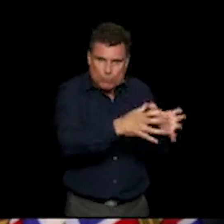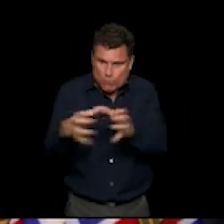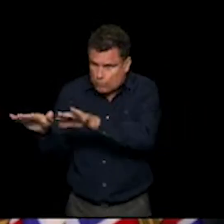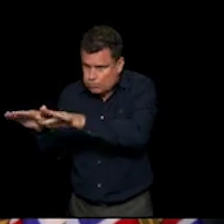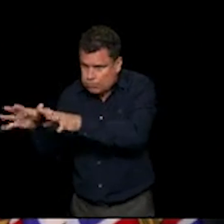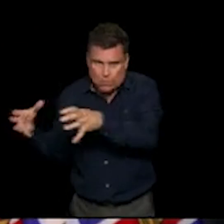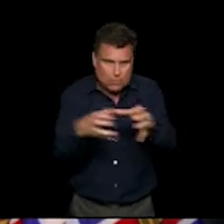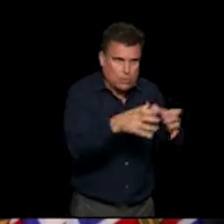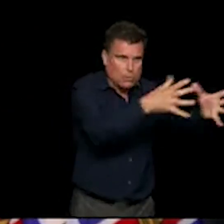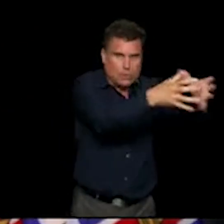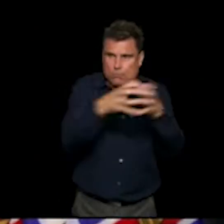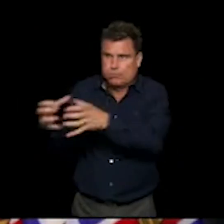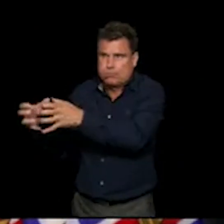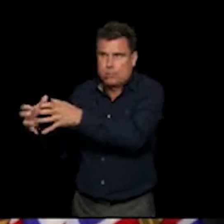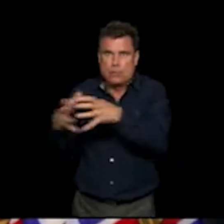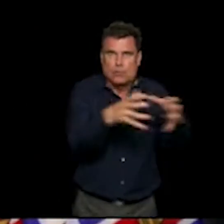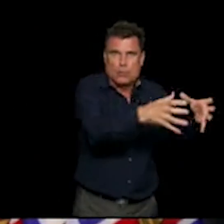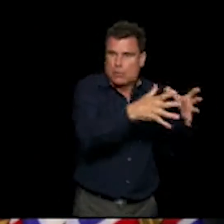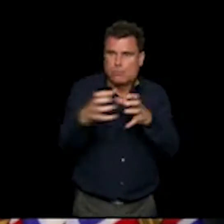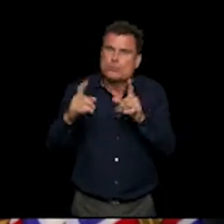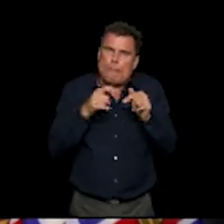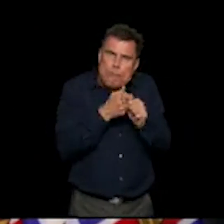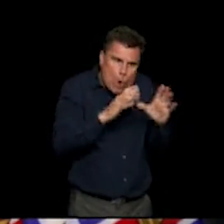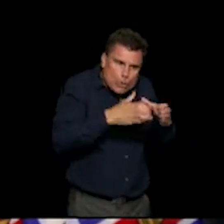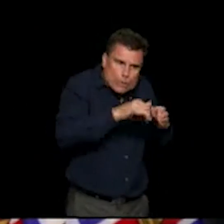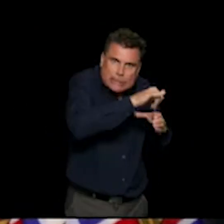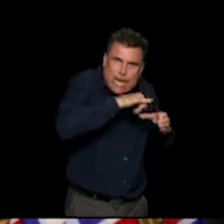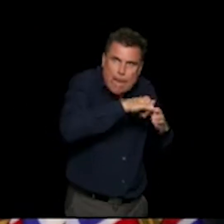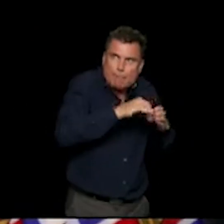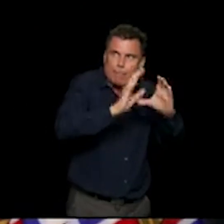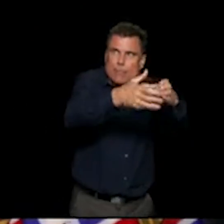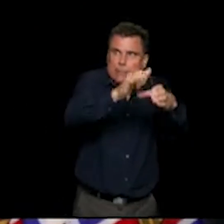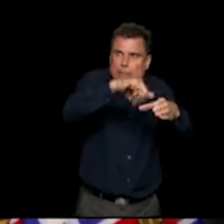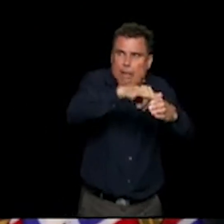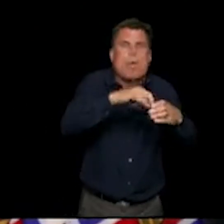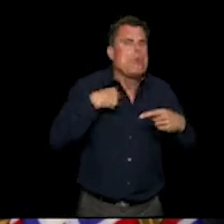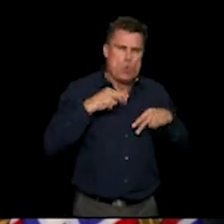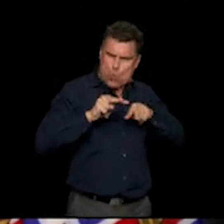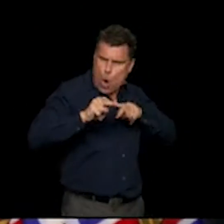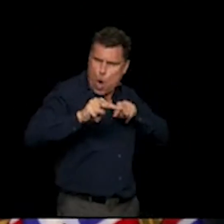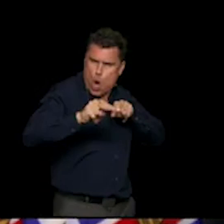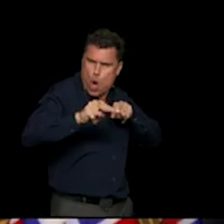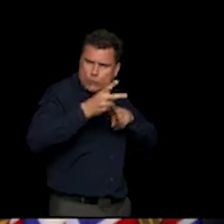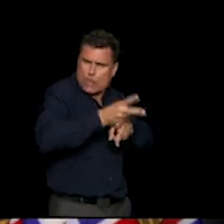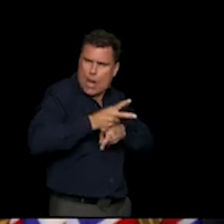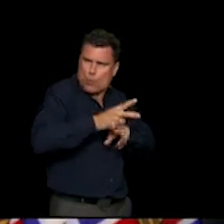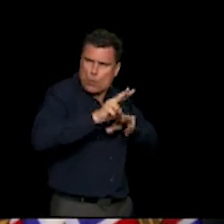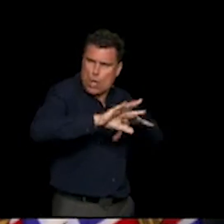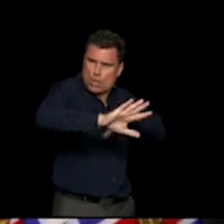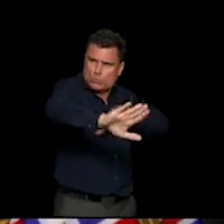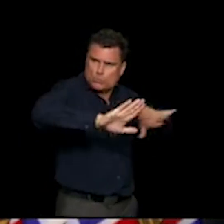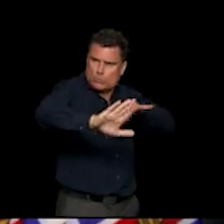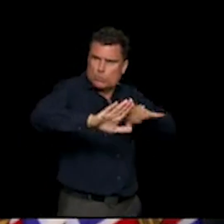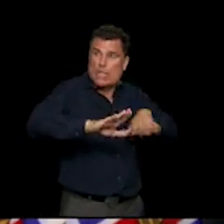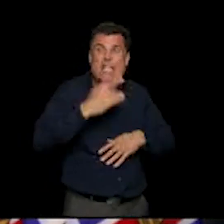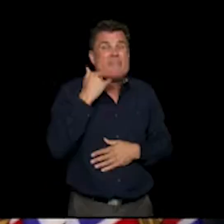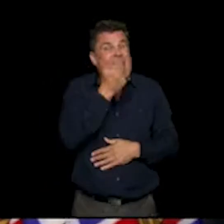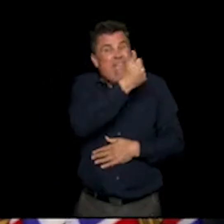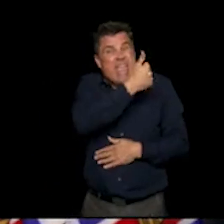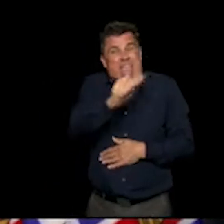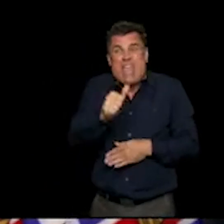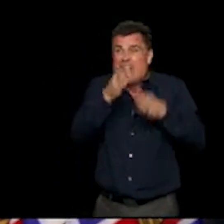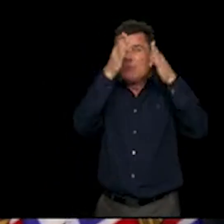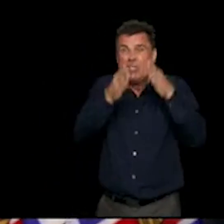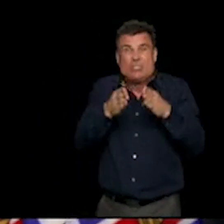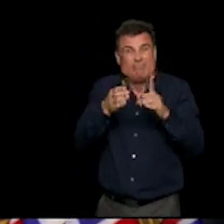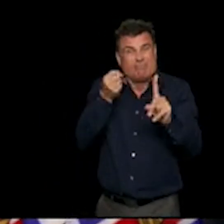smaller group of staff and fellow students. Self-monitoring for health each and every day, not going to